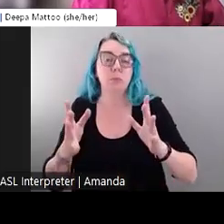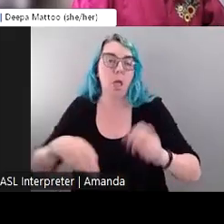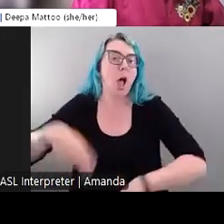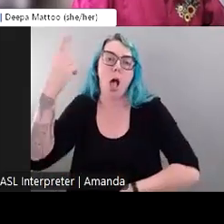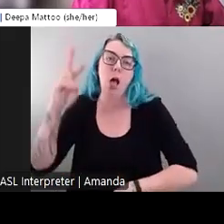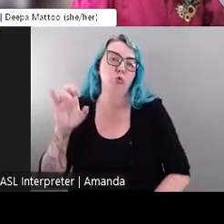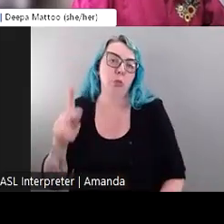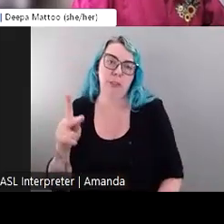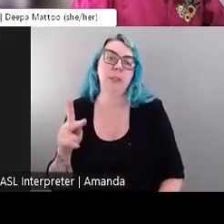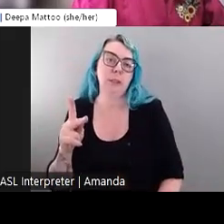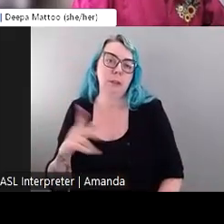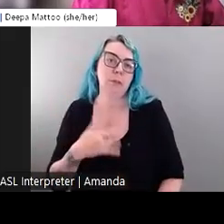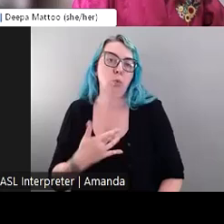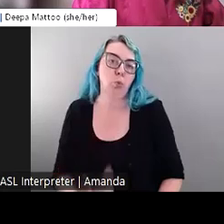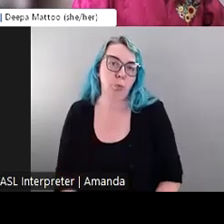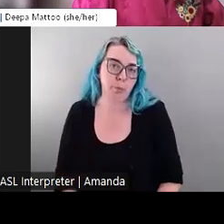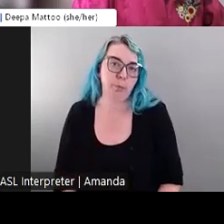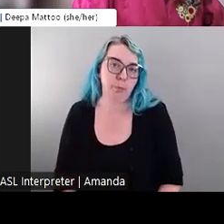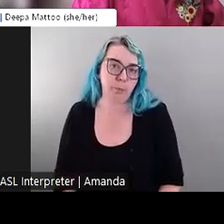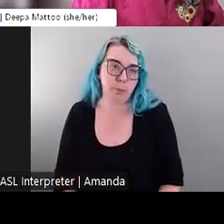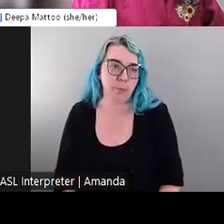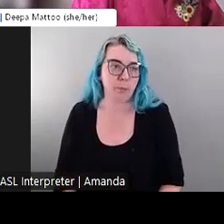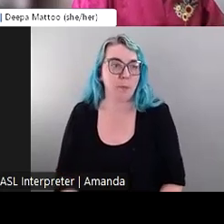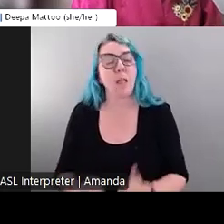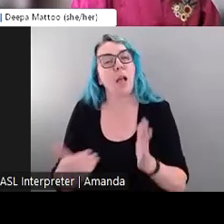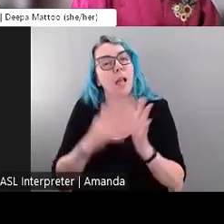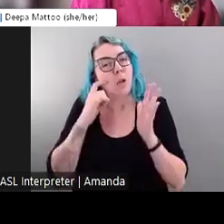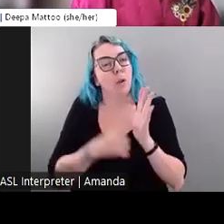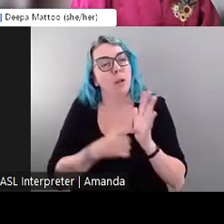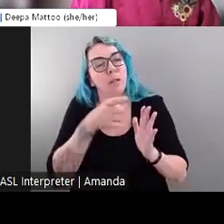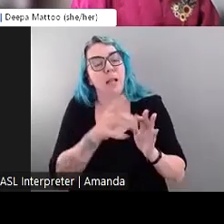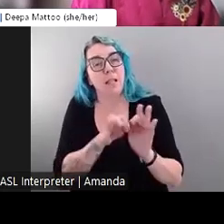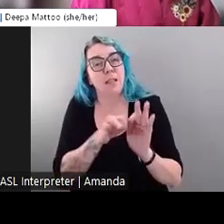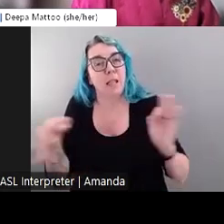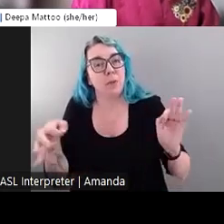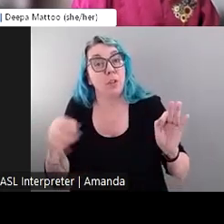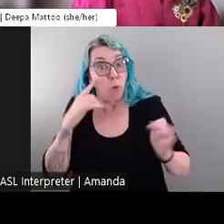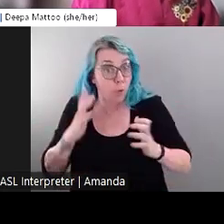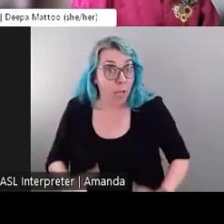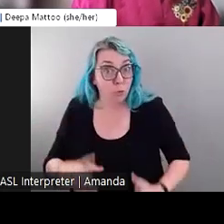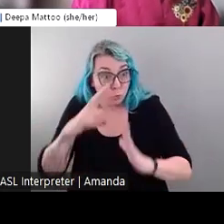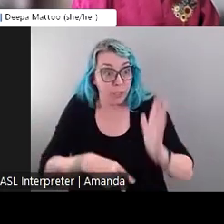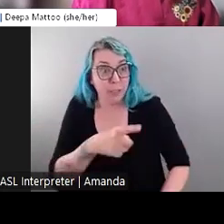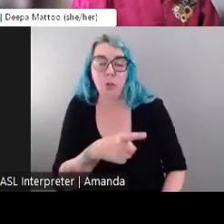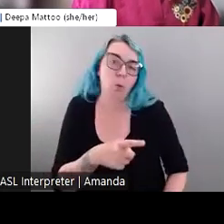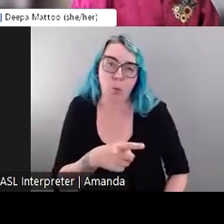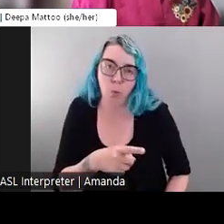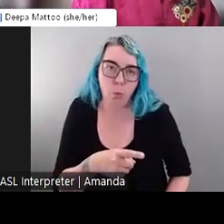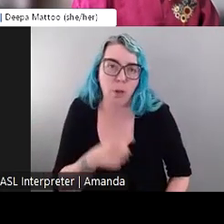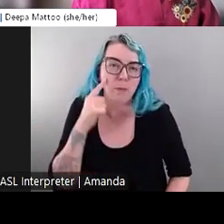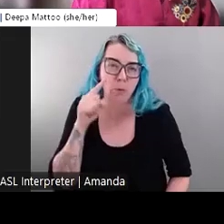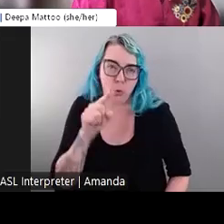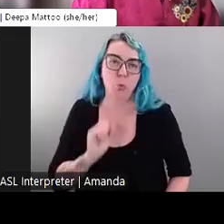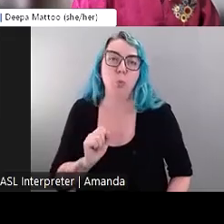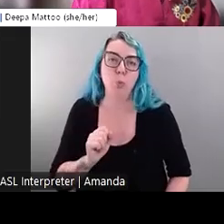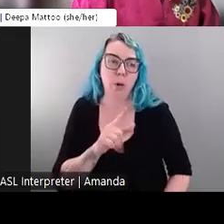with clients because the language is not tailored to clients. It is important to communicate this information to your clients, but you can use